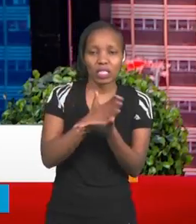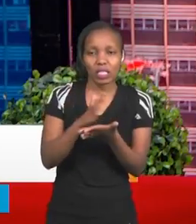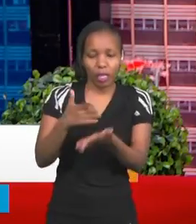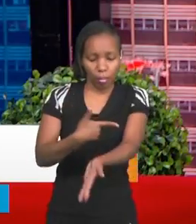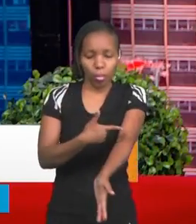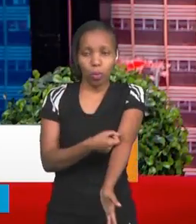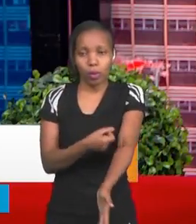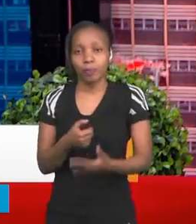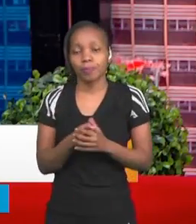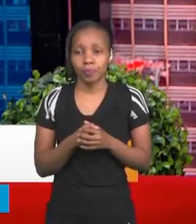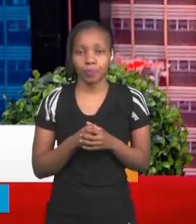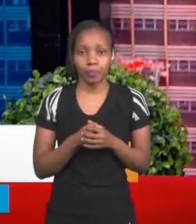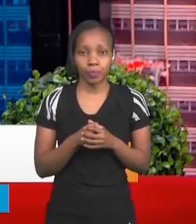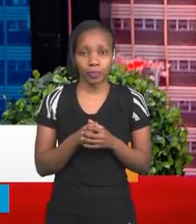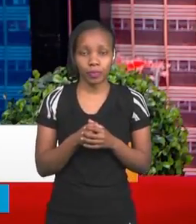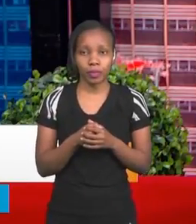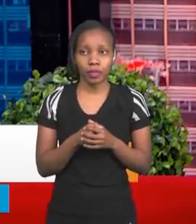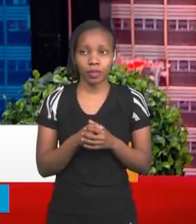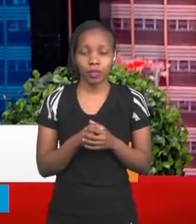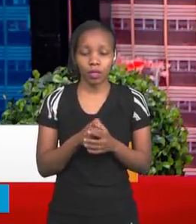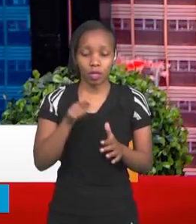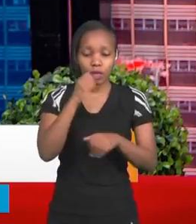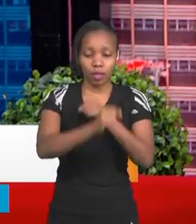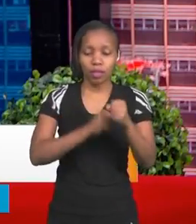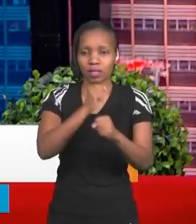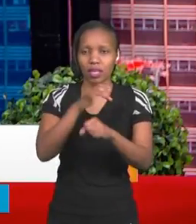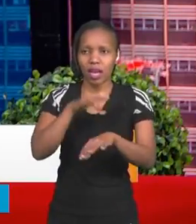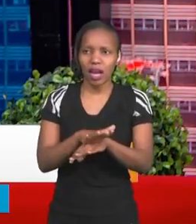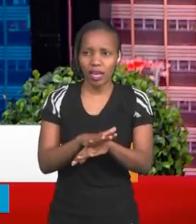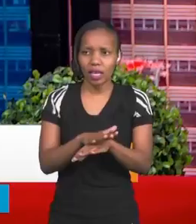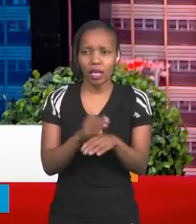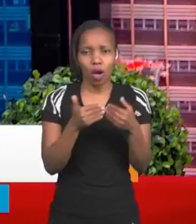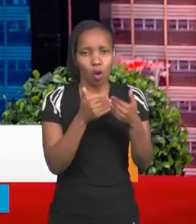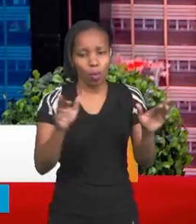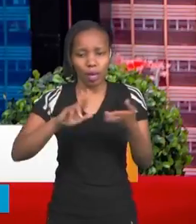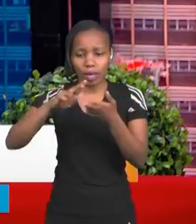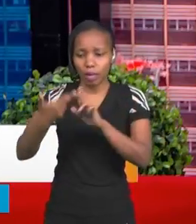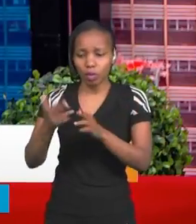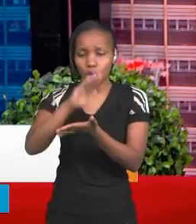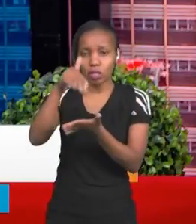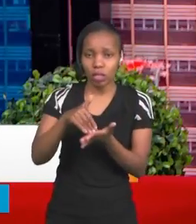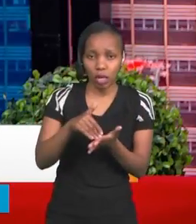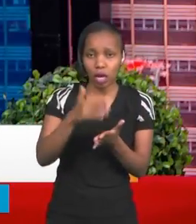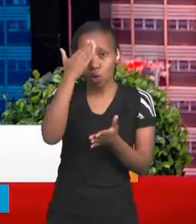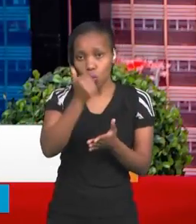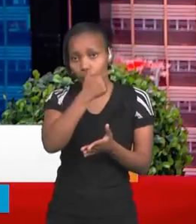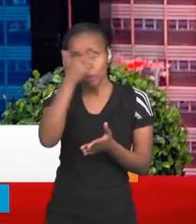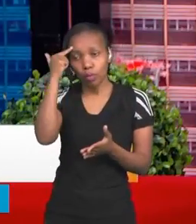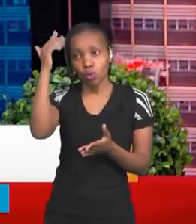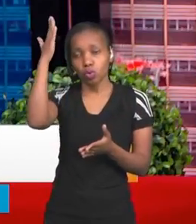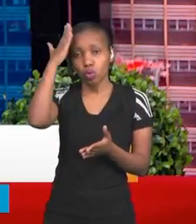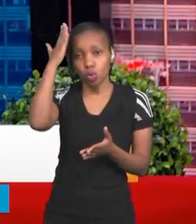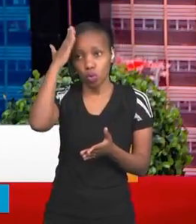like that. But also sometime early this year, we actually opened a rehabilitation center because we realized that in as much as